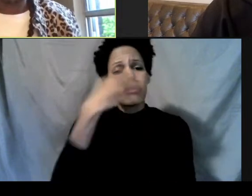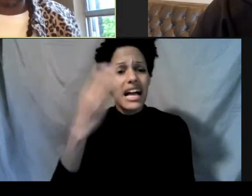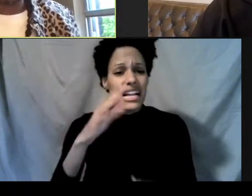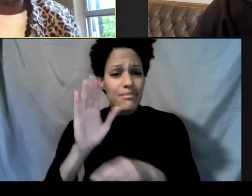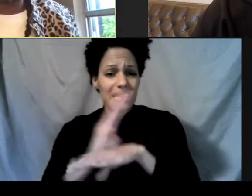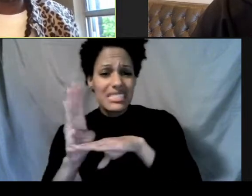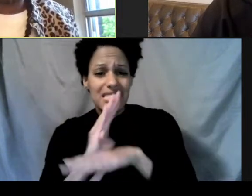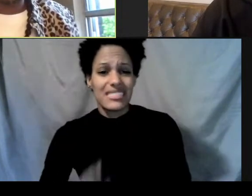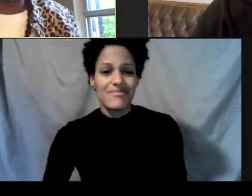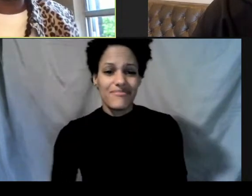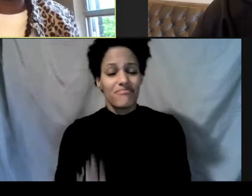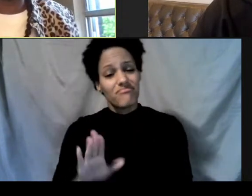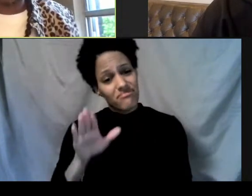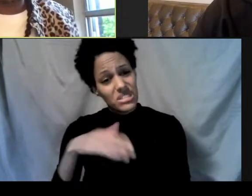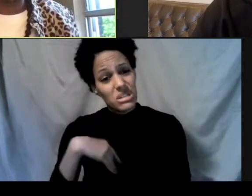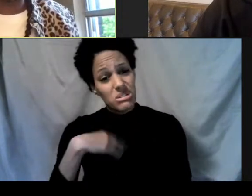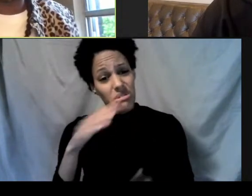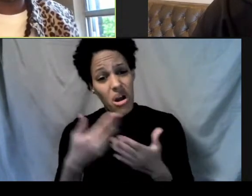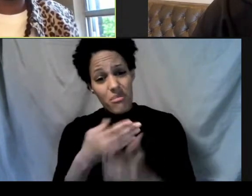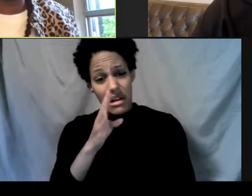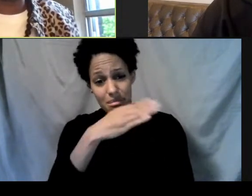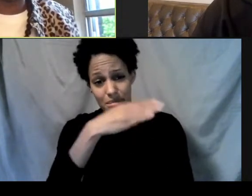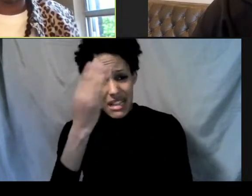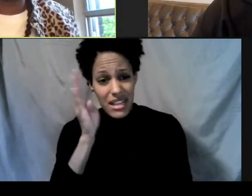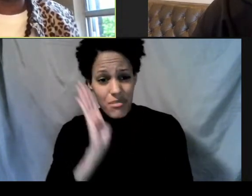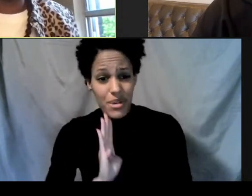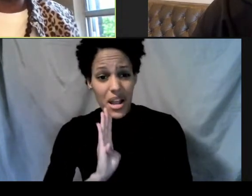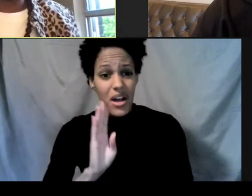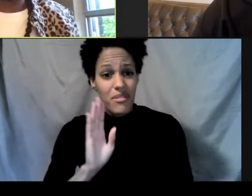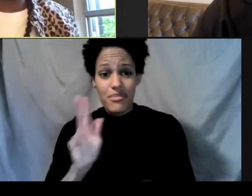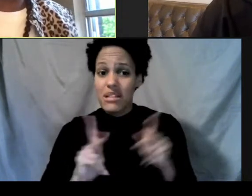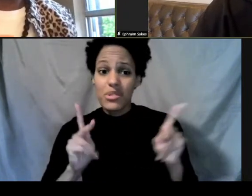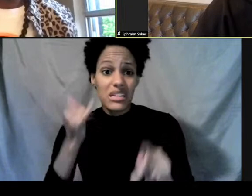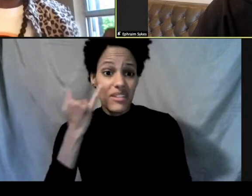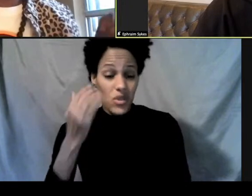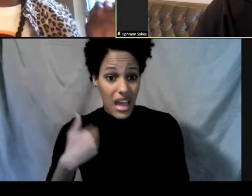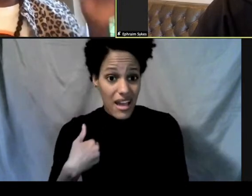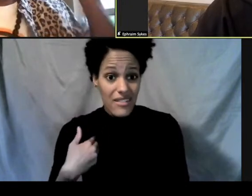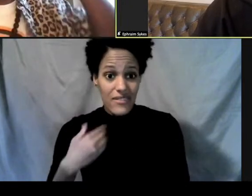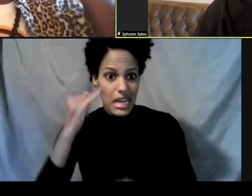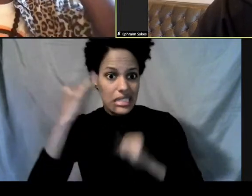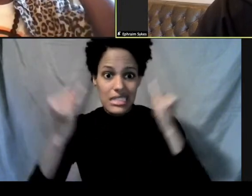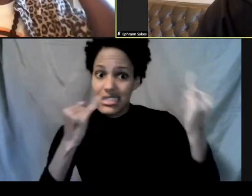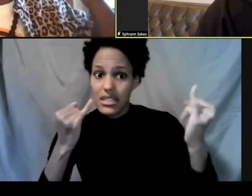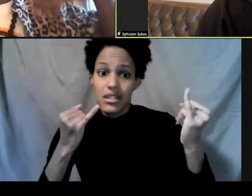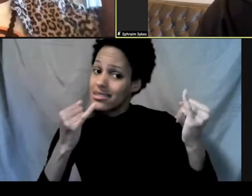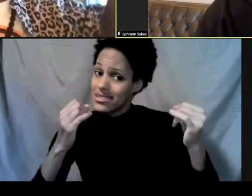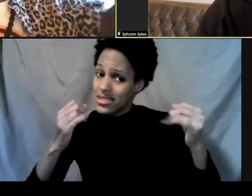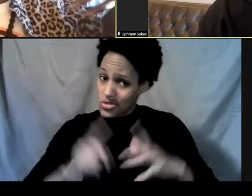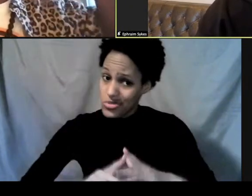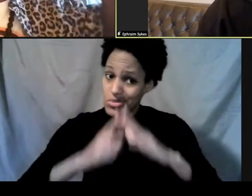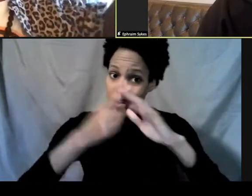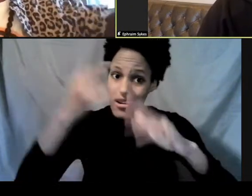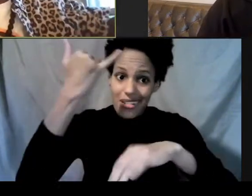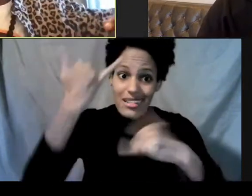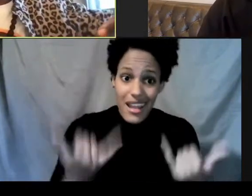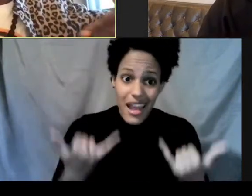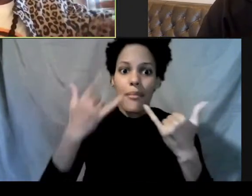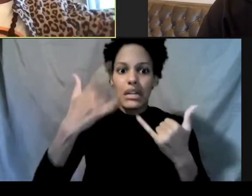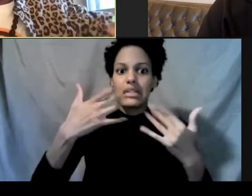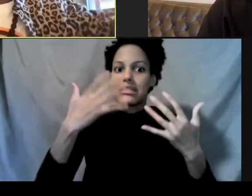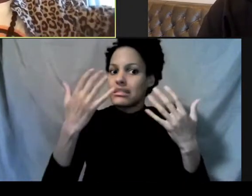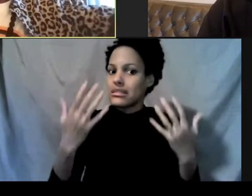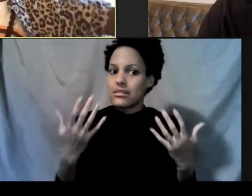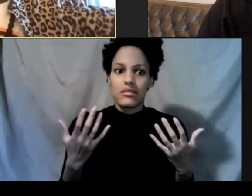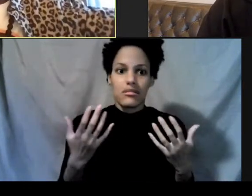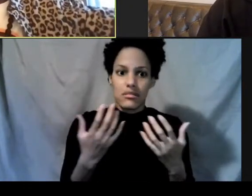brown people, if y'all got some ideas, y'all better put them up now. Because it's becoming the culture